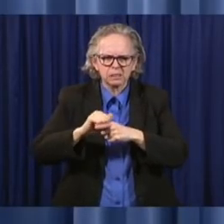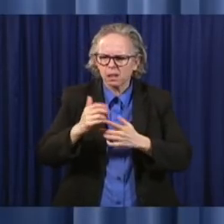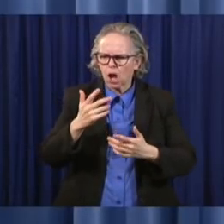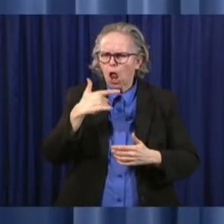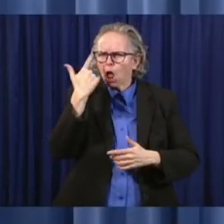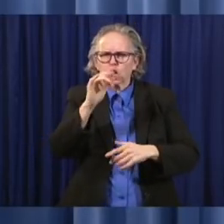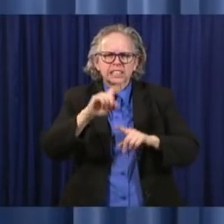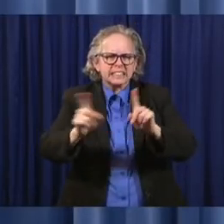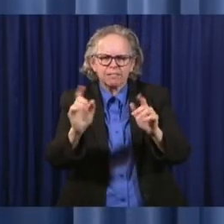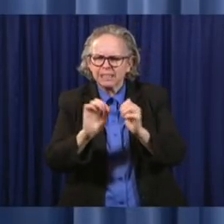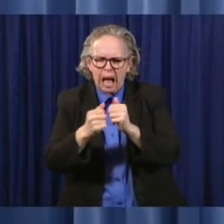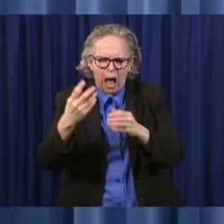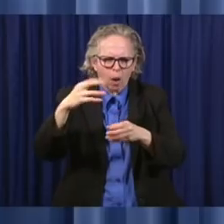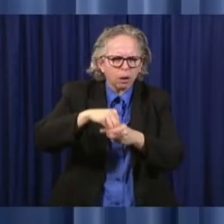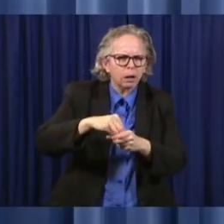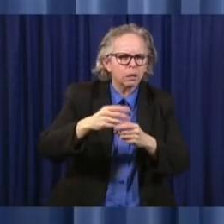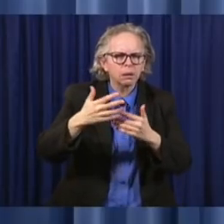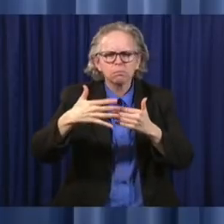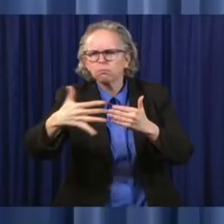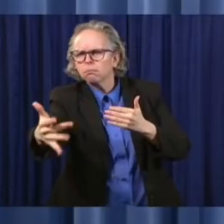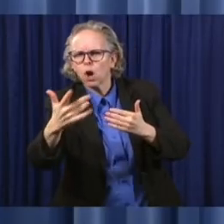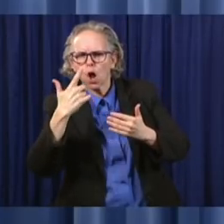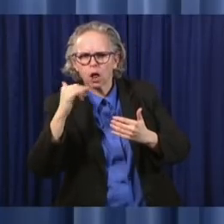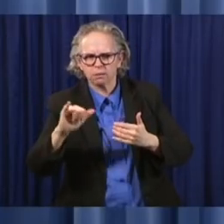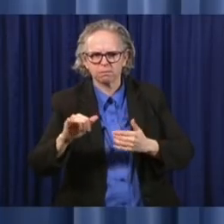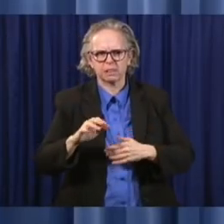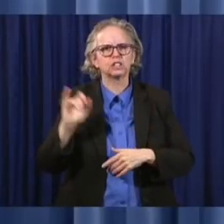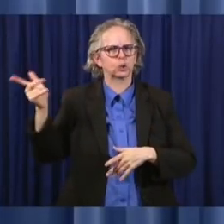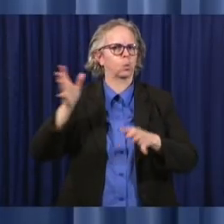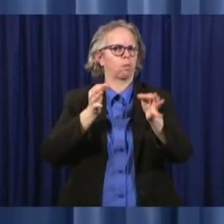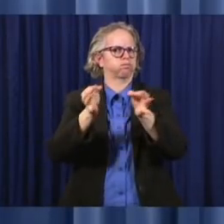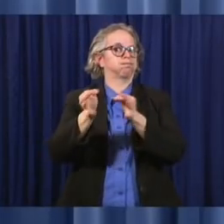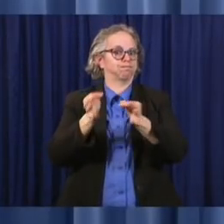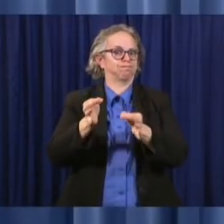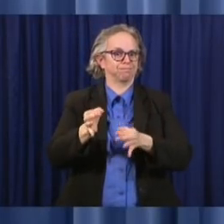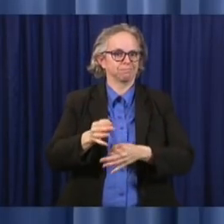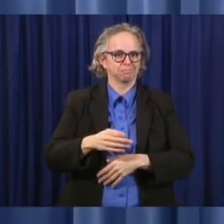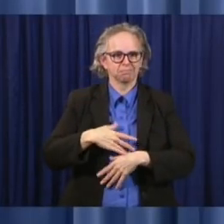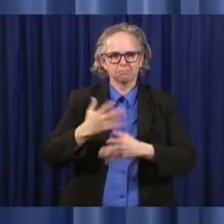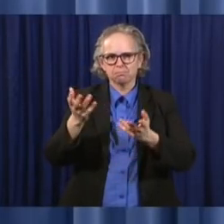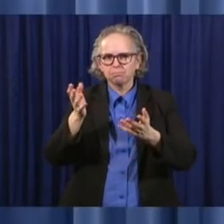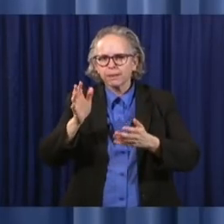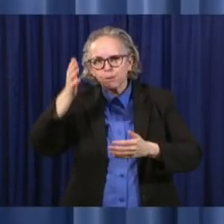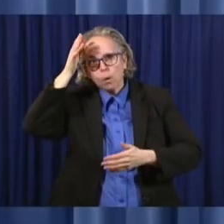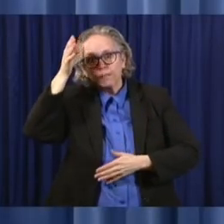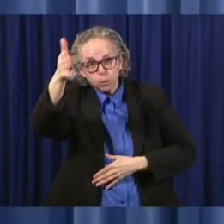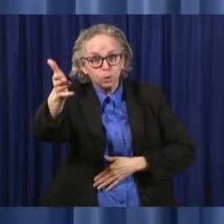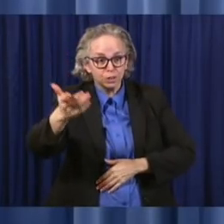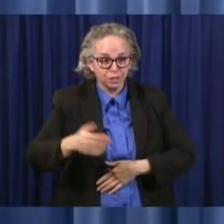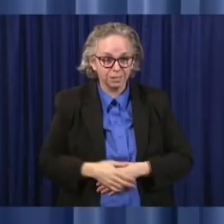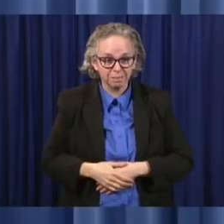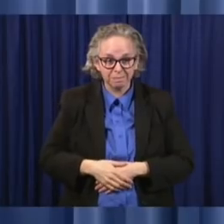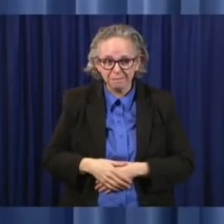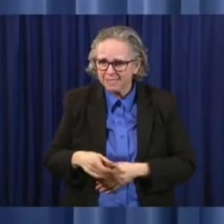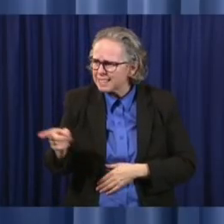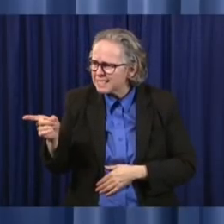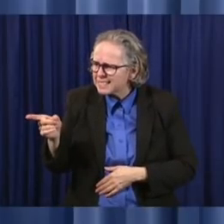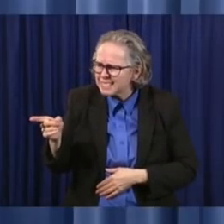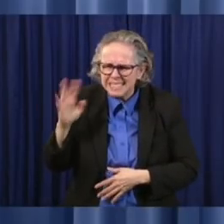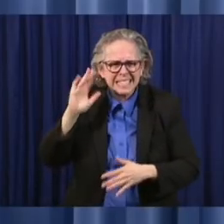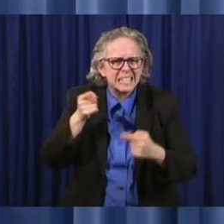look to the future as they go back in. And it looks like Eric is having trouble pulling her